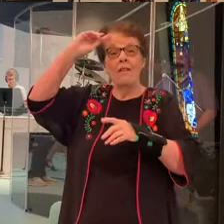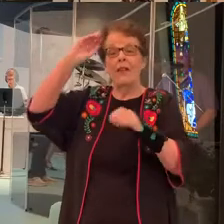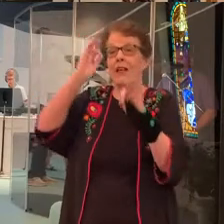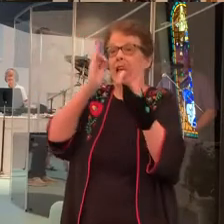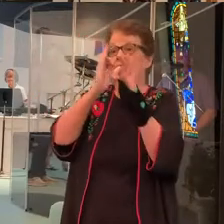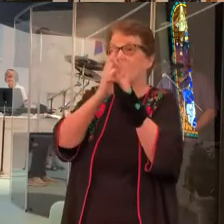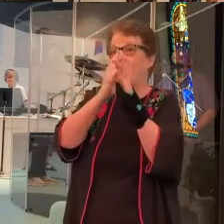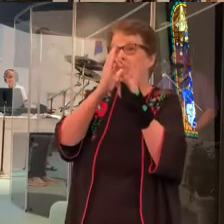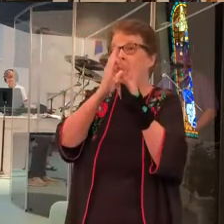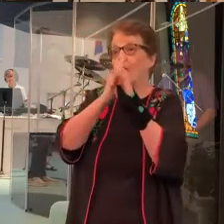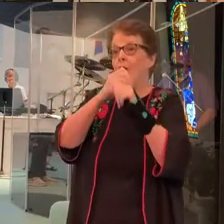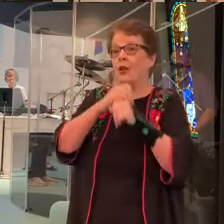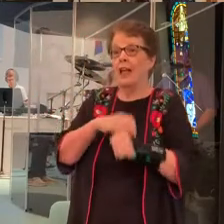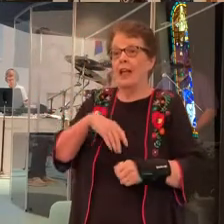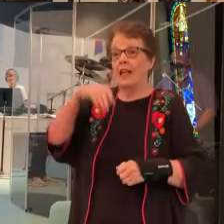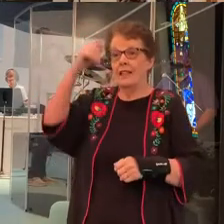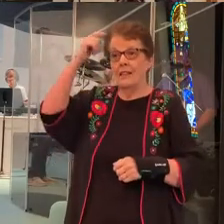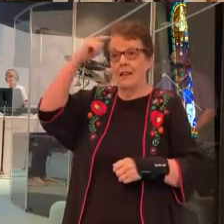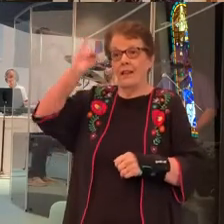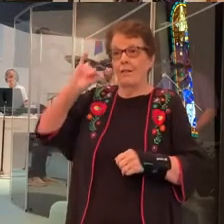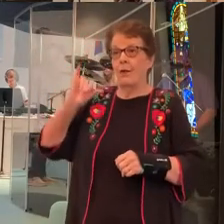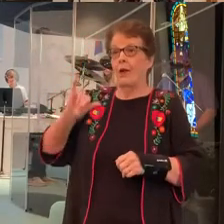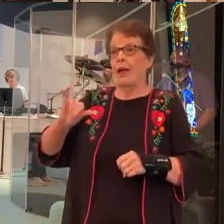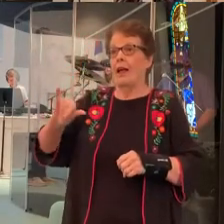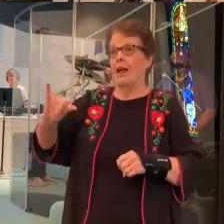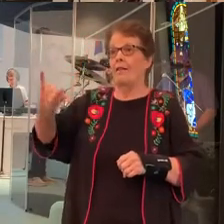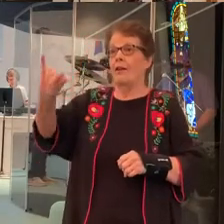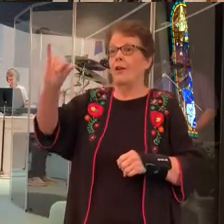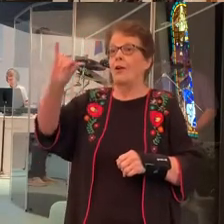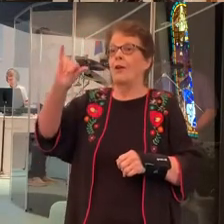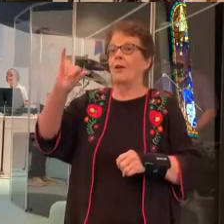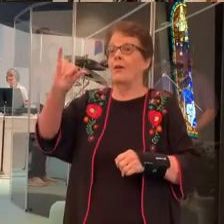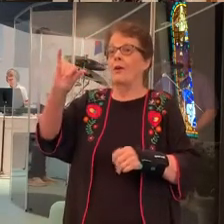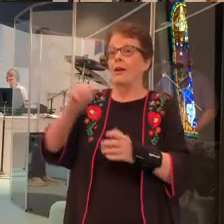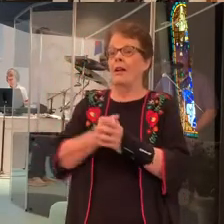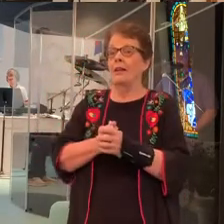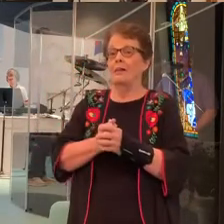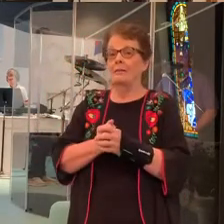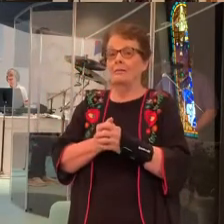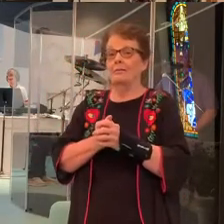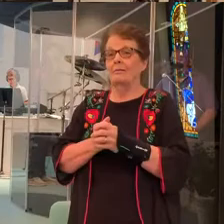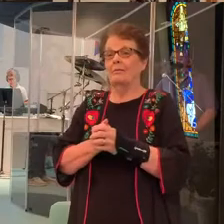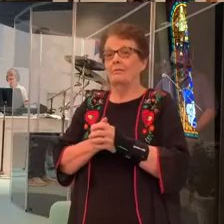wonders of his faithfulness forever.